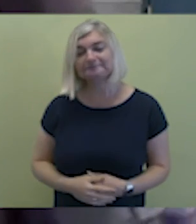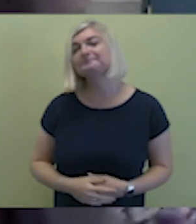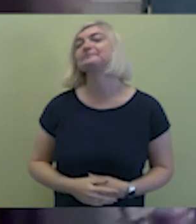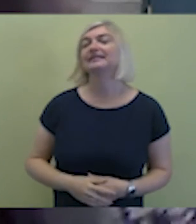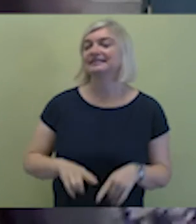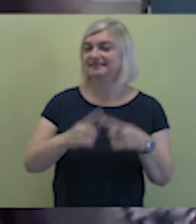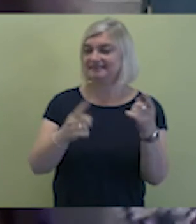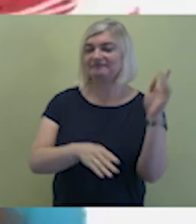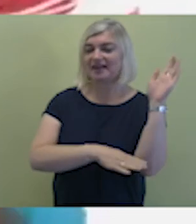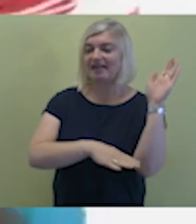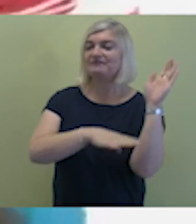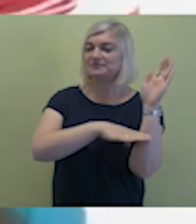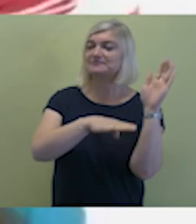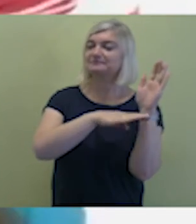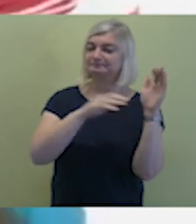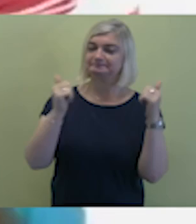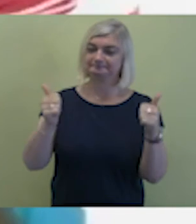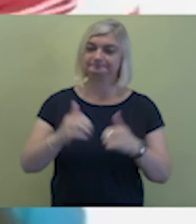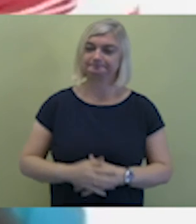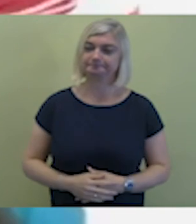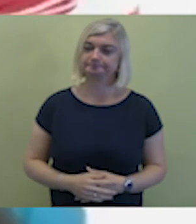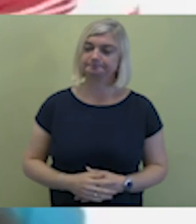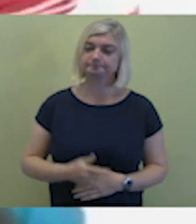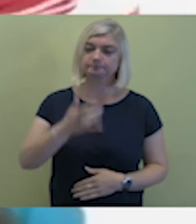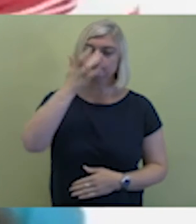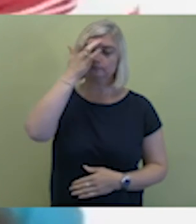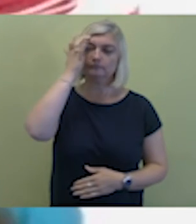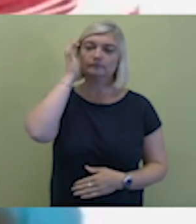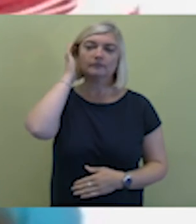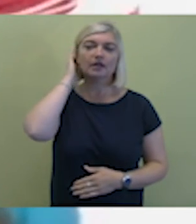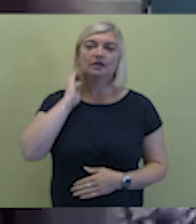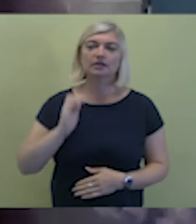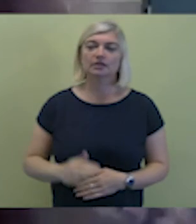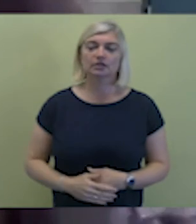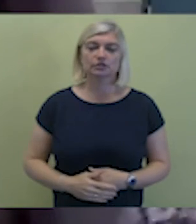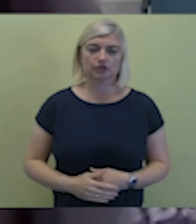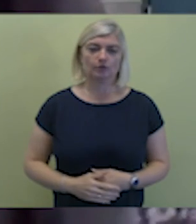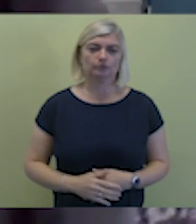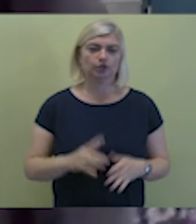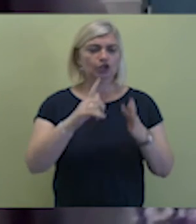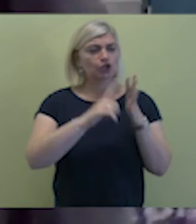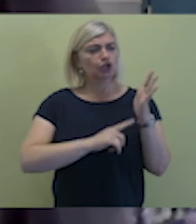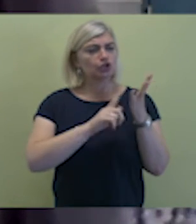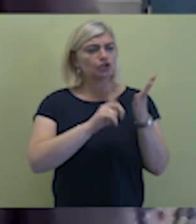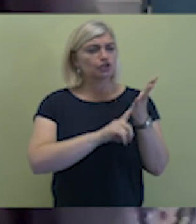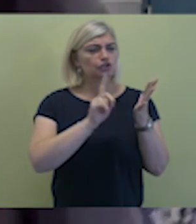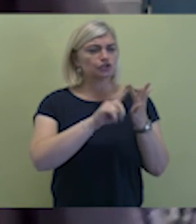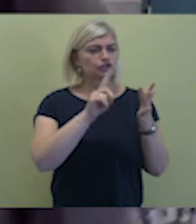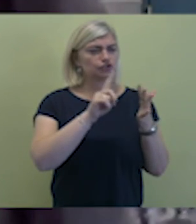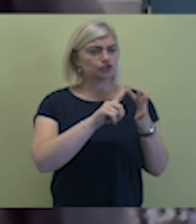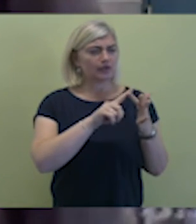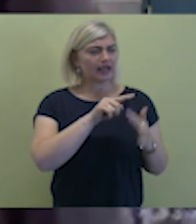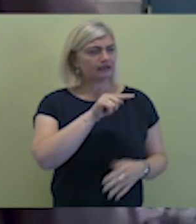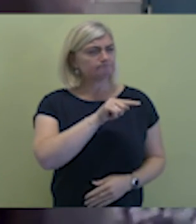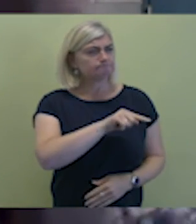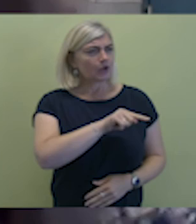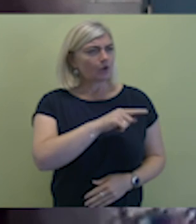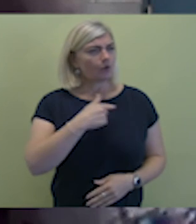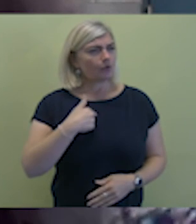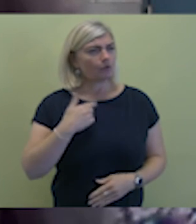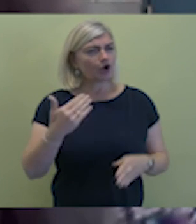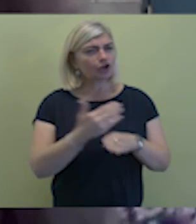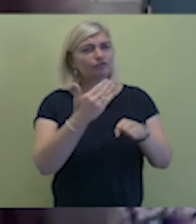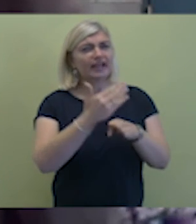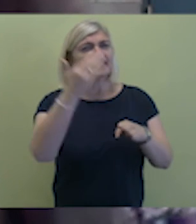that people can study depending on the entry requirements. That's good. So Julie, to come to you next, what sort of careers or higher